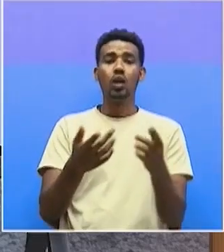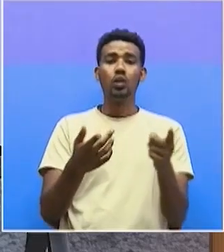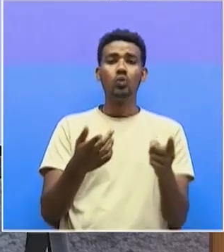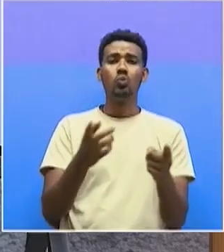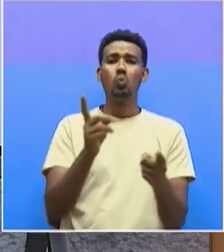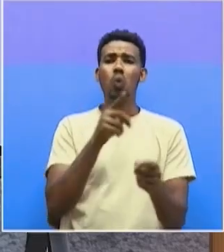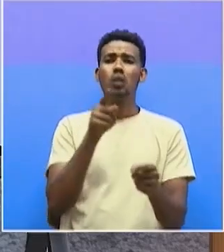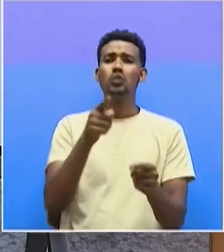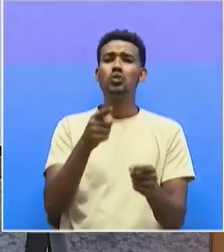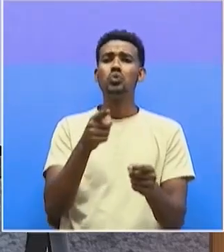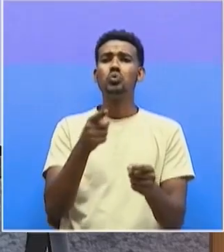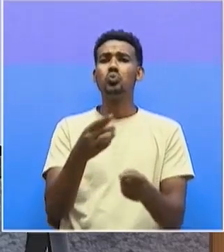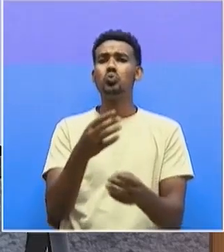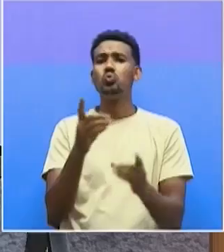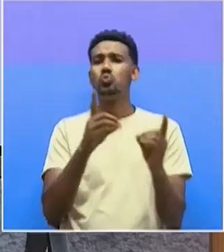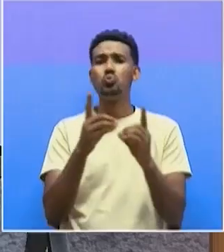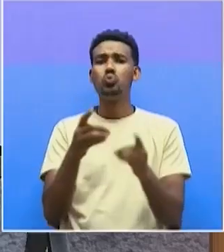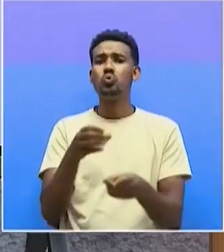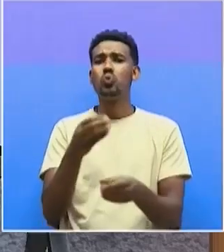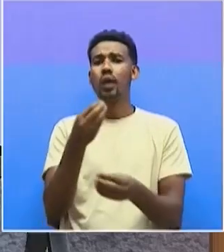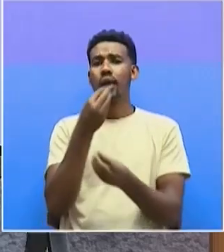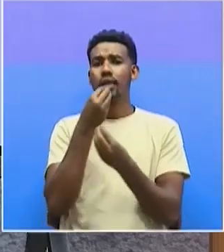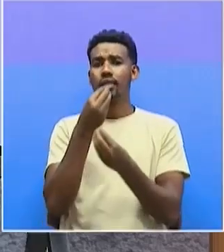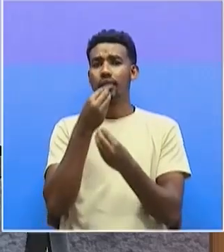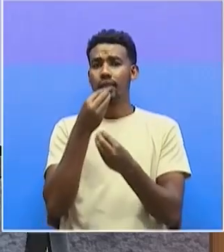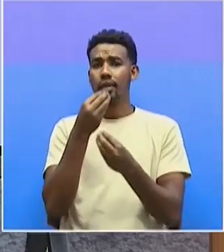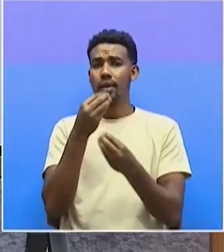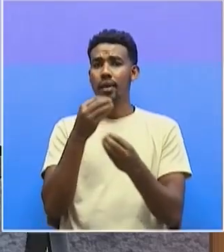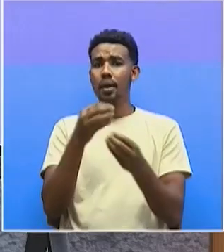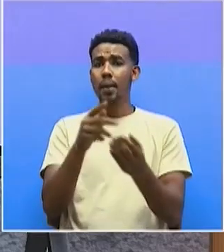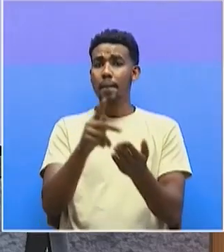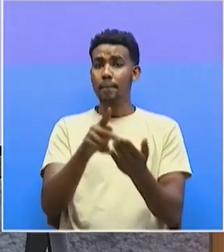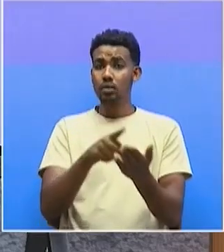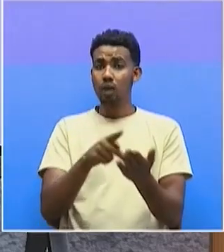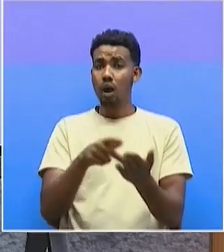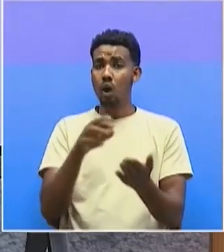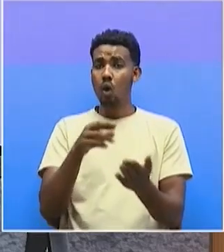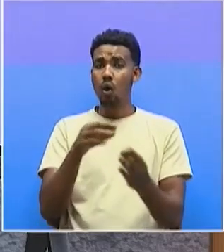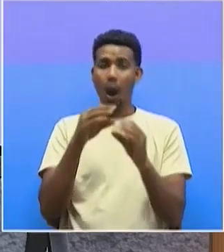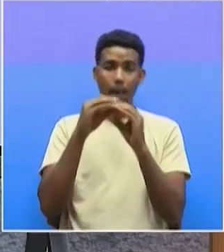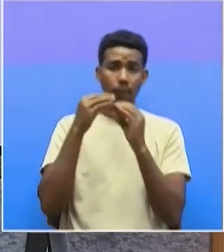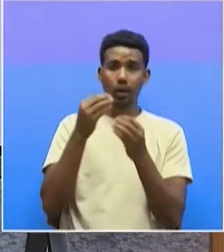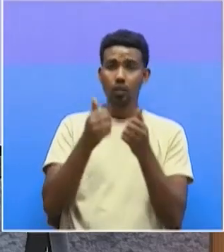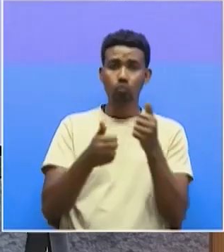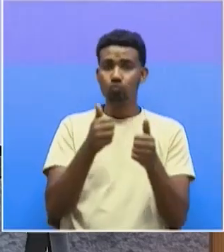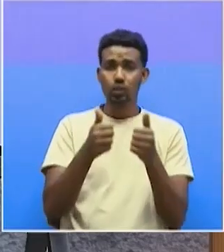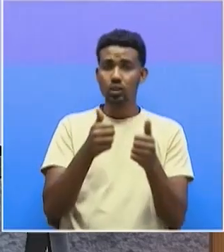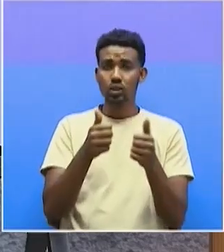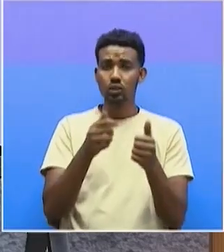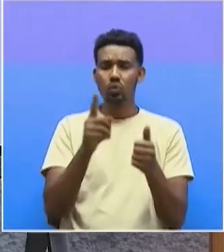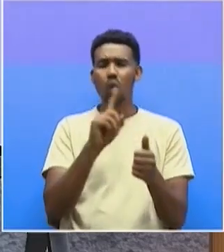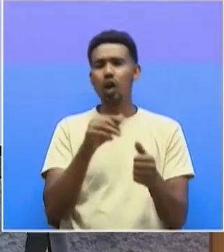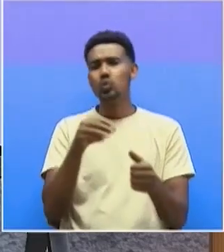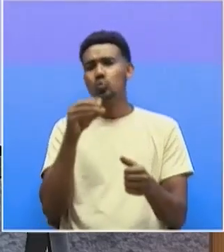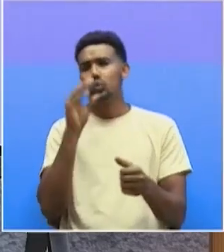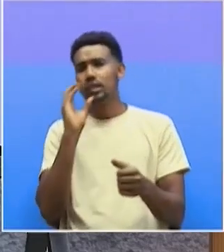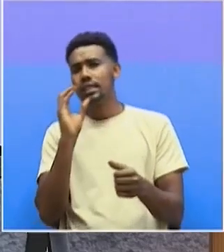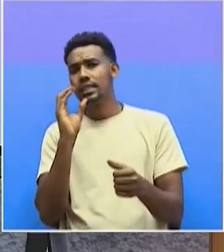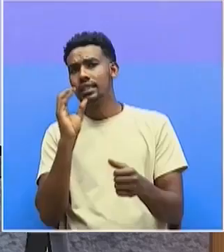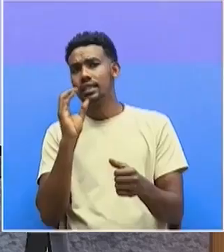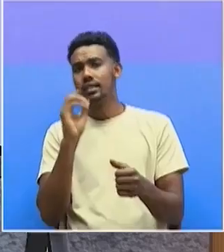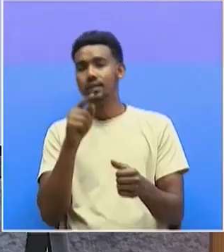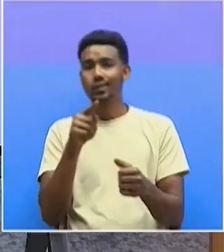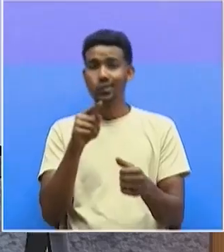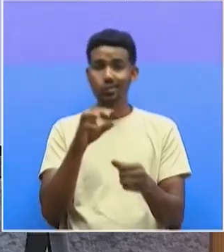burger? What do you want to drink? Tea or coffee? What do you want to eat? Or what do you want to drink? What you prefer? This